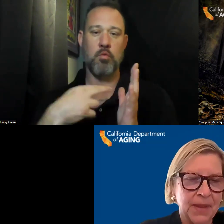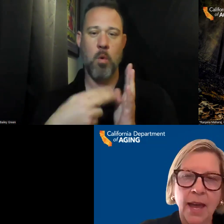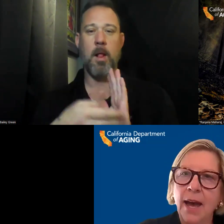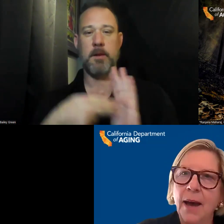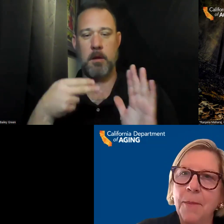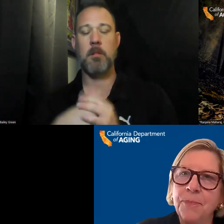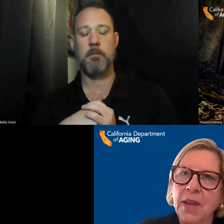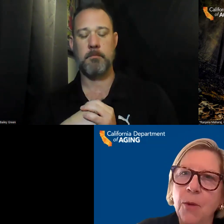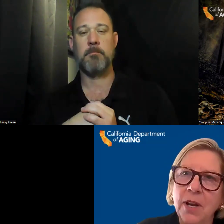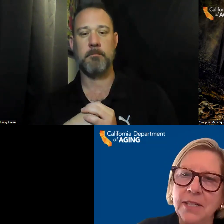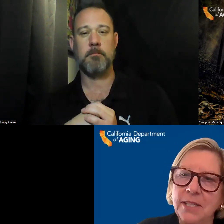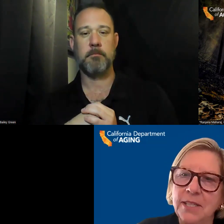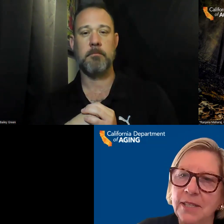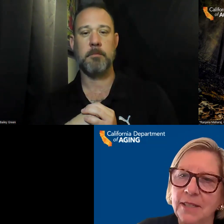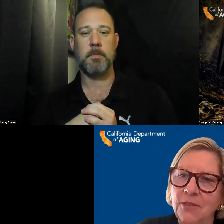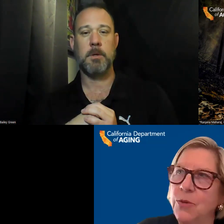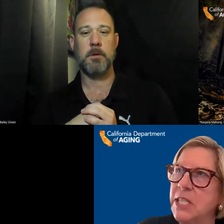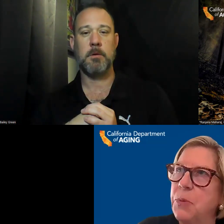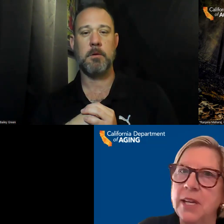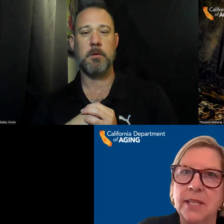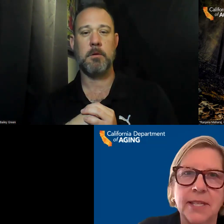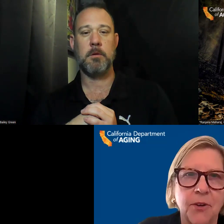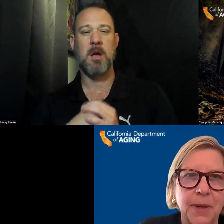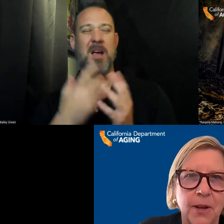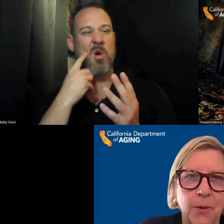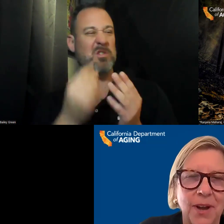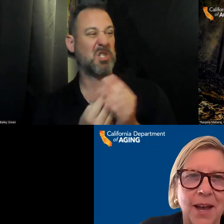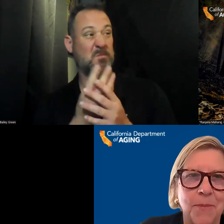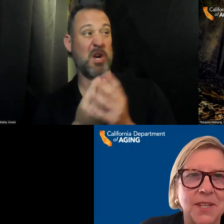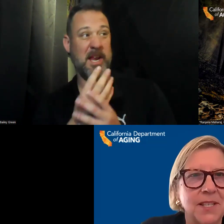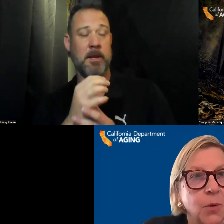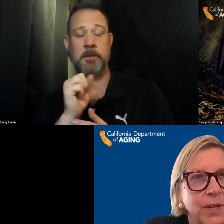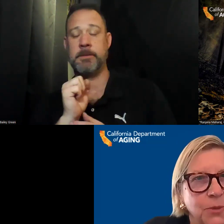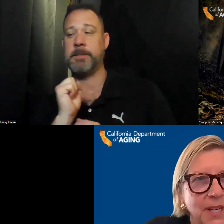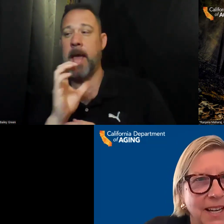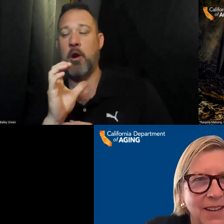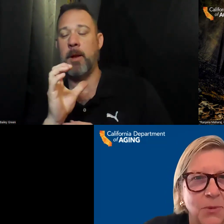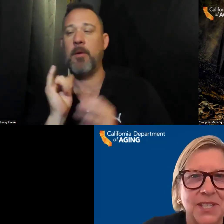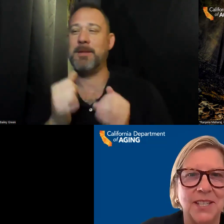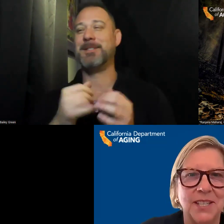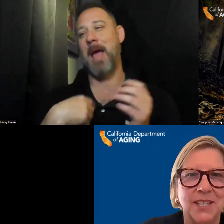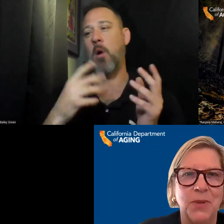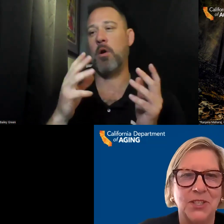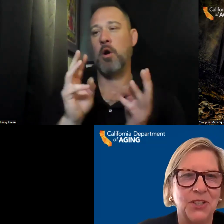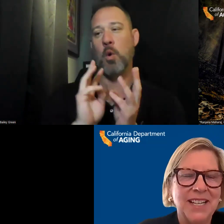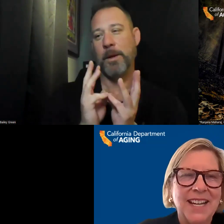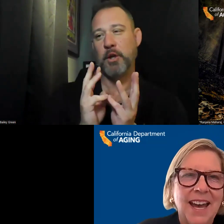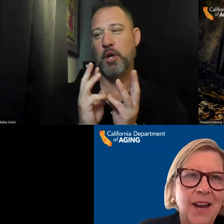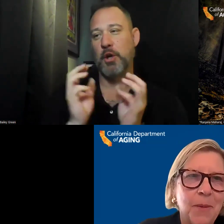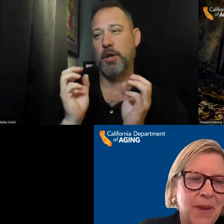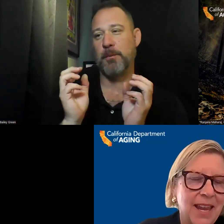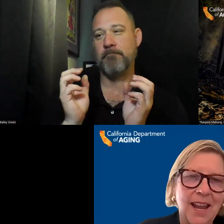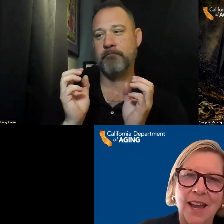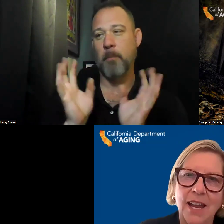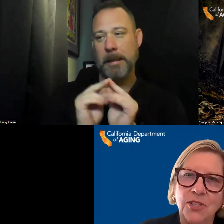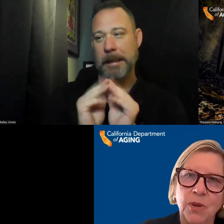title. I wanted to, even though it's spring in Sacramento, this is our winter meeting. We're still in winter.